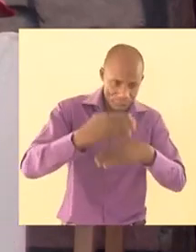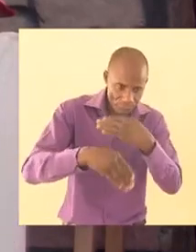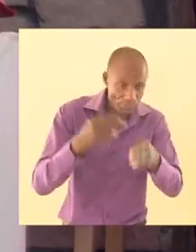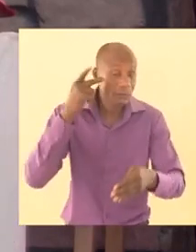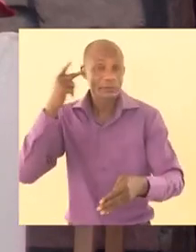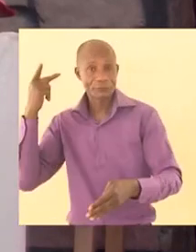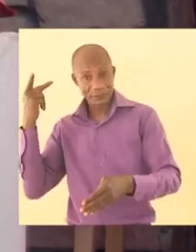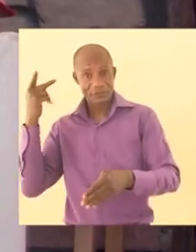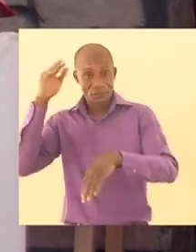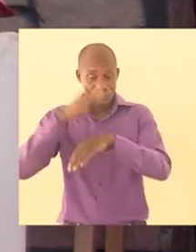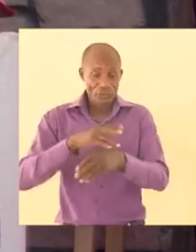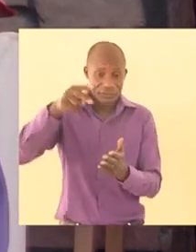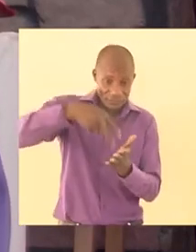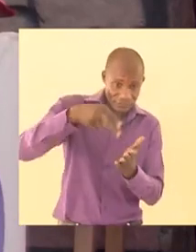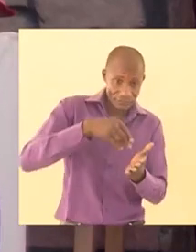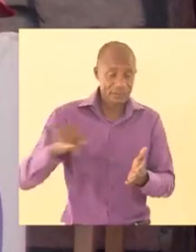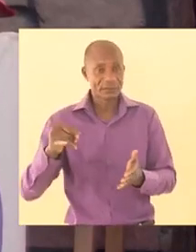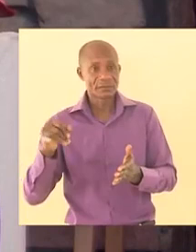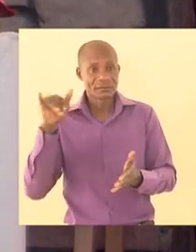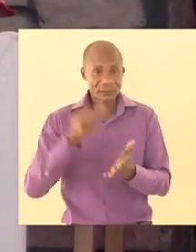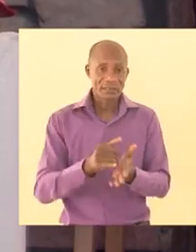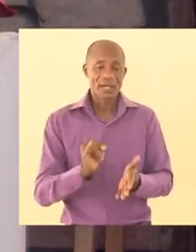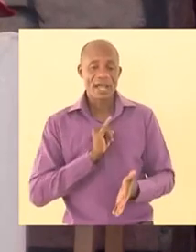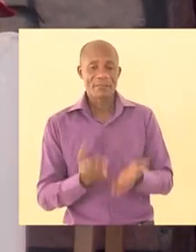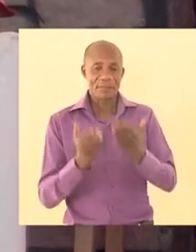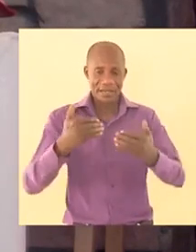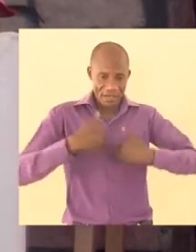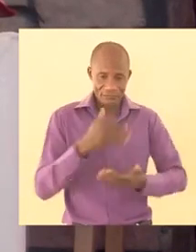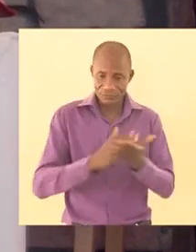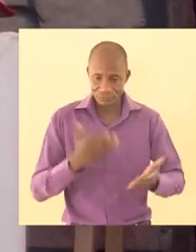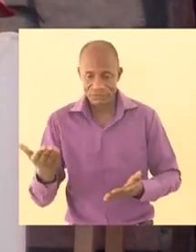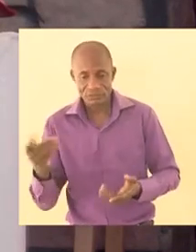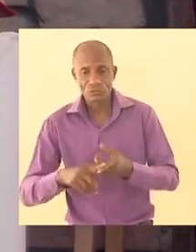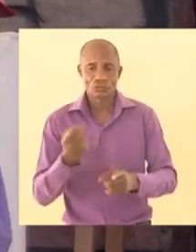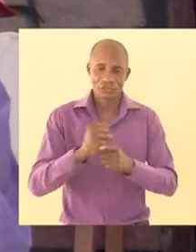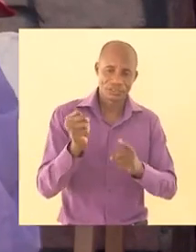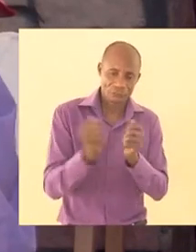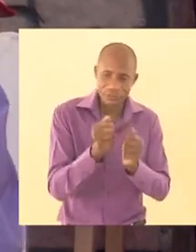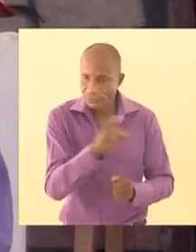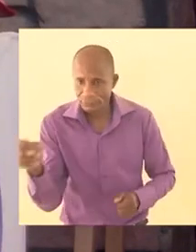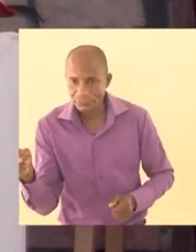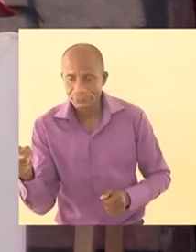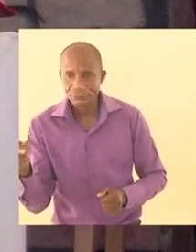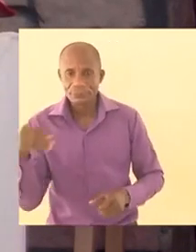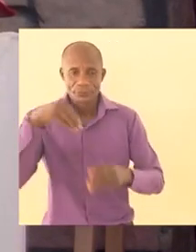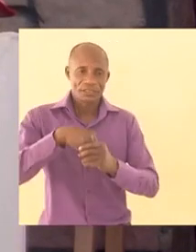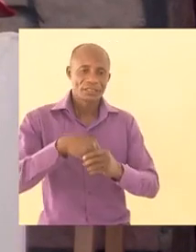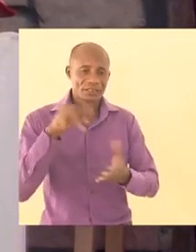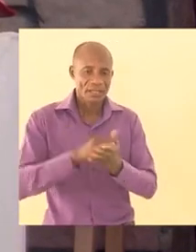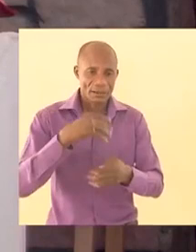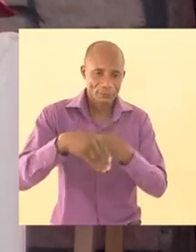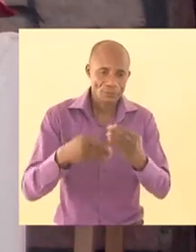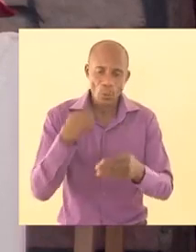reflecting on the readings in order that I may have something to share with you, right? Now, in that process, who gains